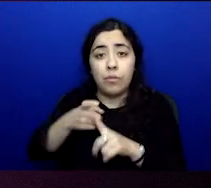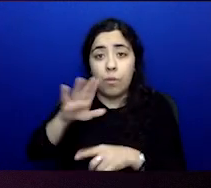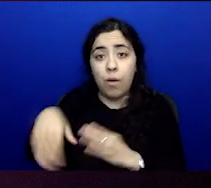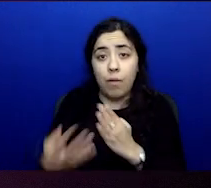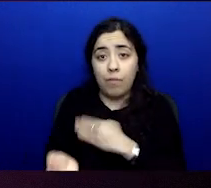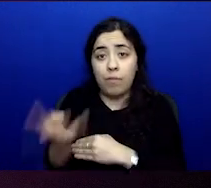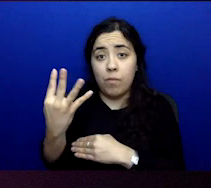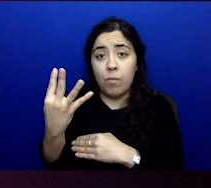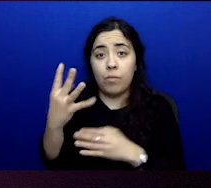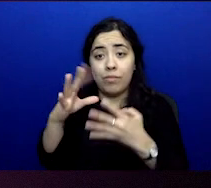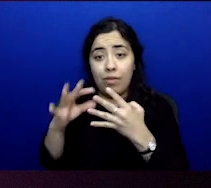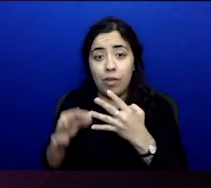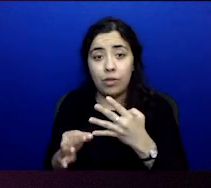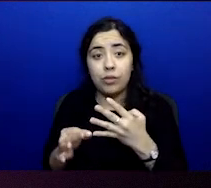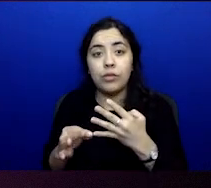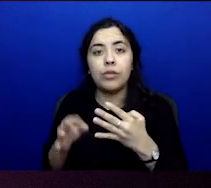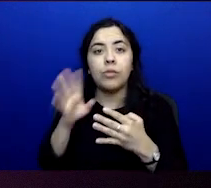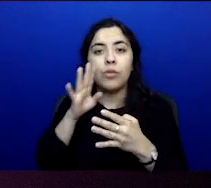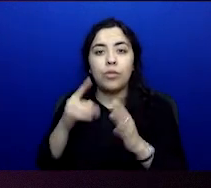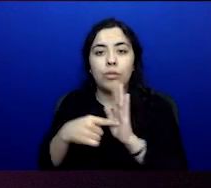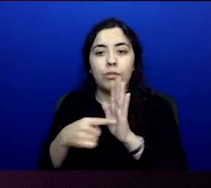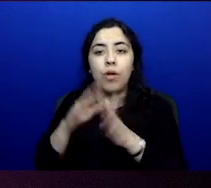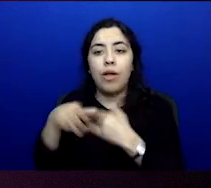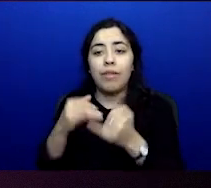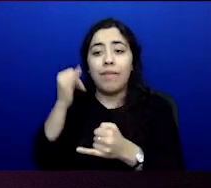referenced in that final selector where now that